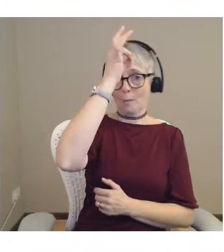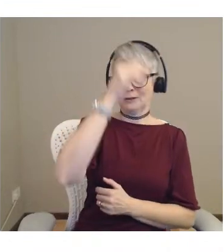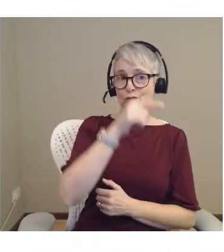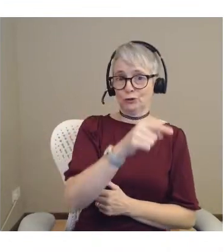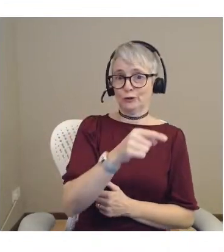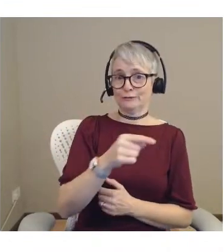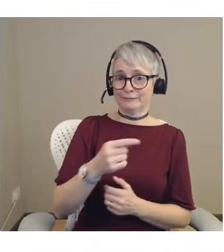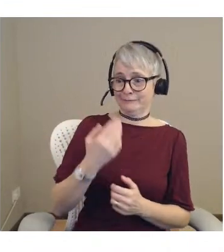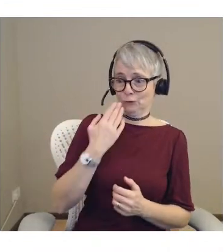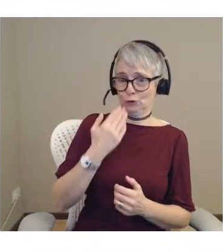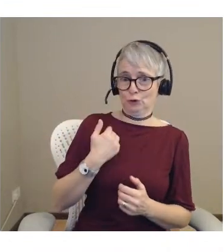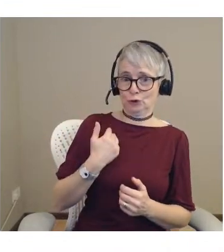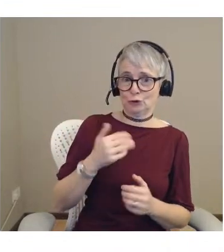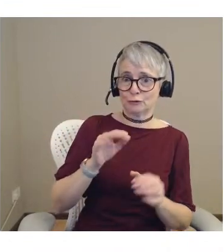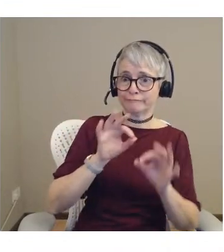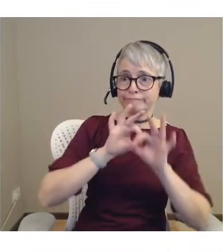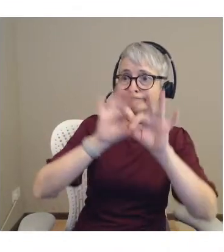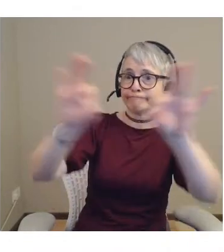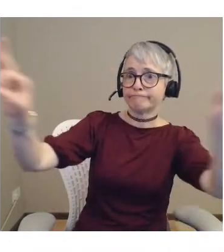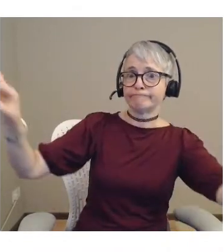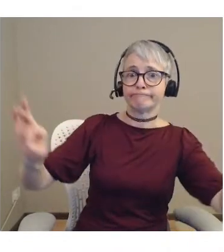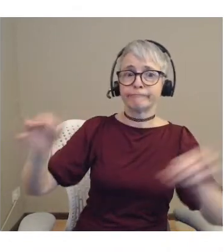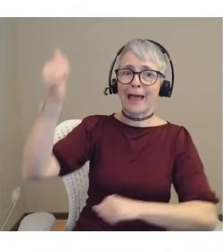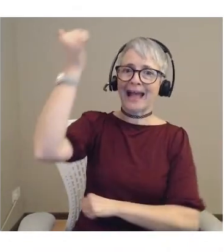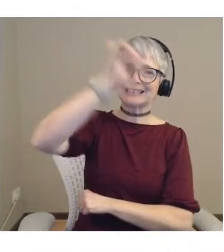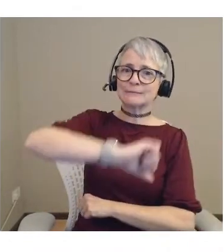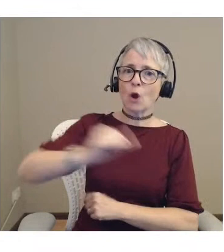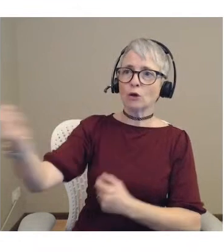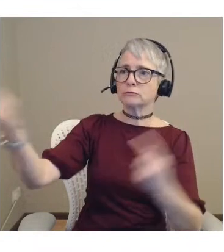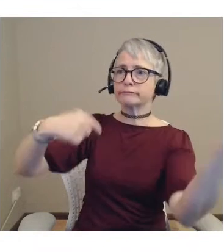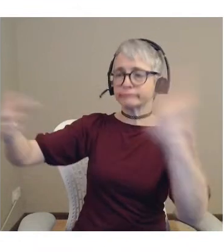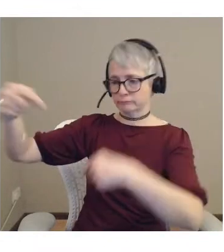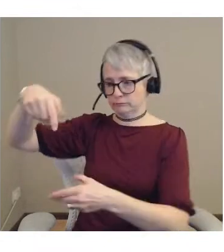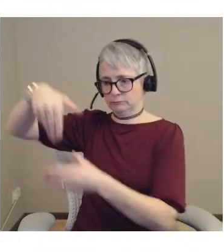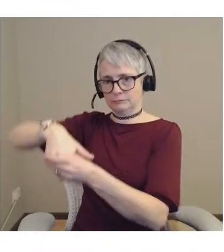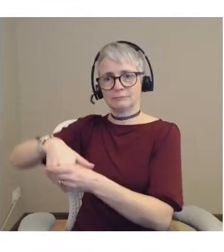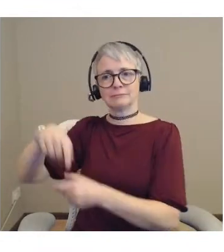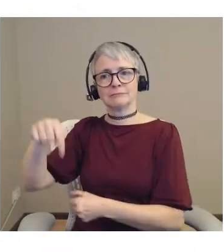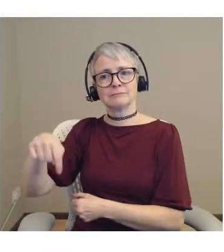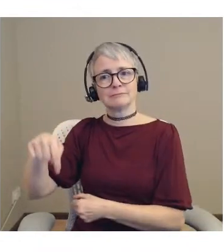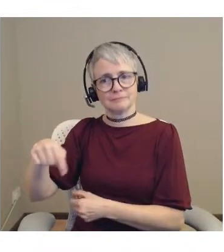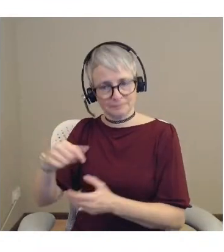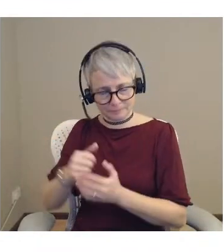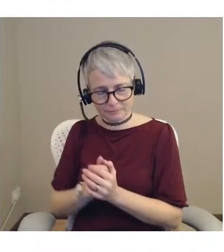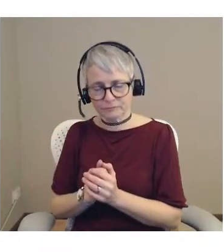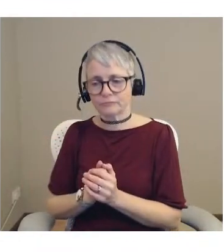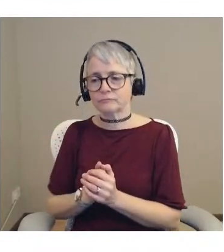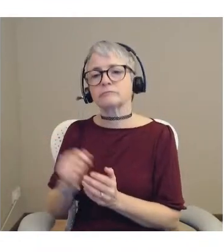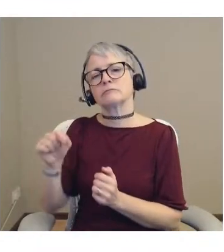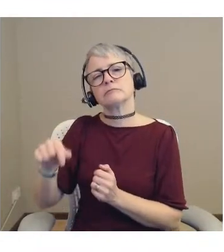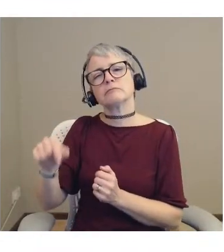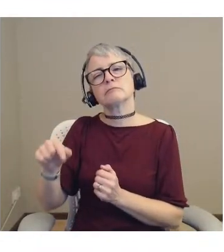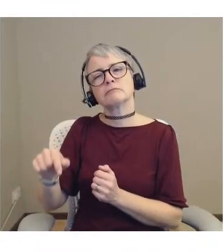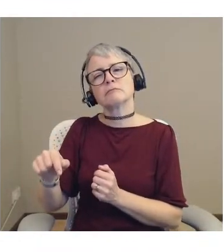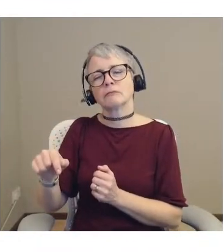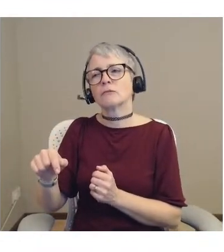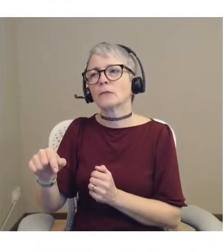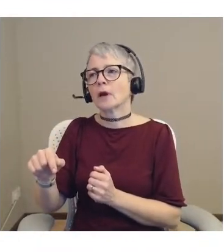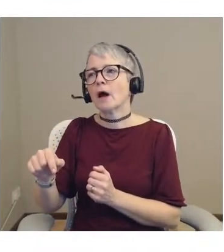experts. We, EDF, we want to apply to be members of this platform, in which there will be not